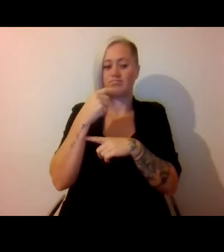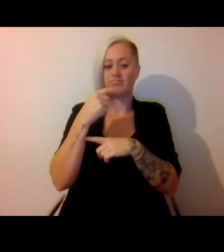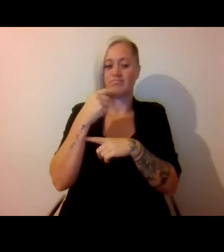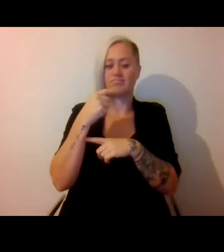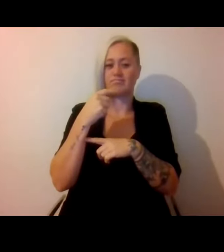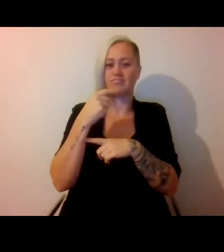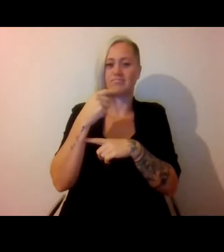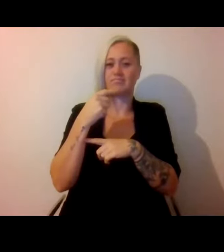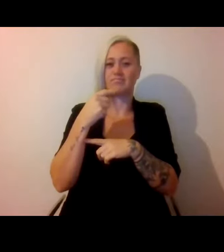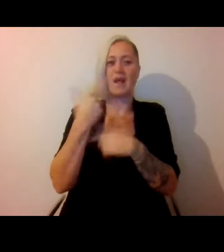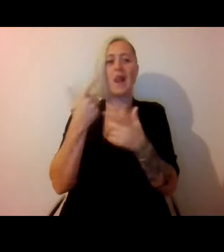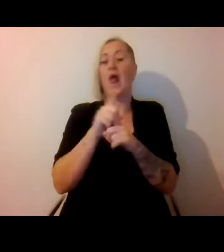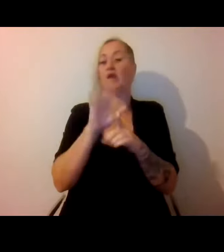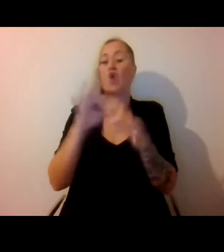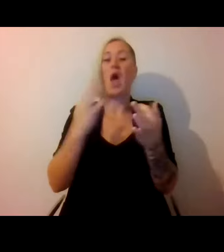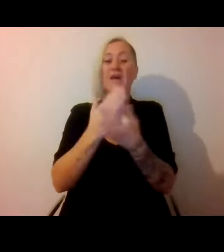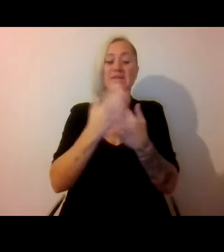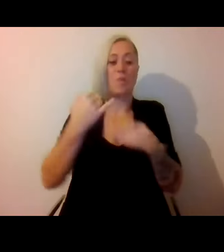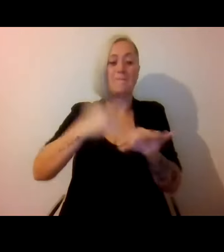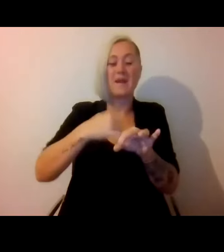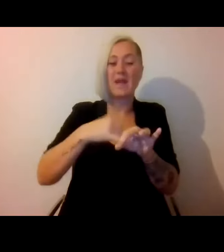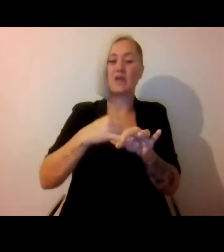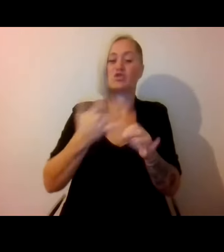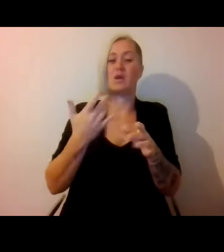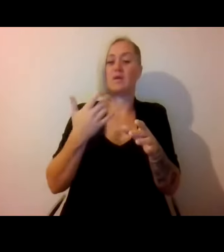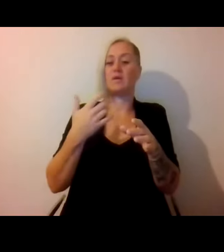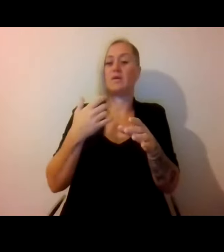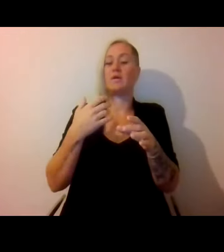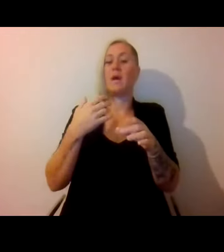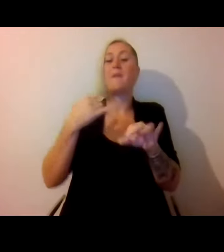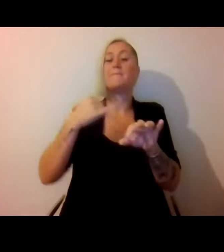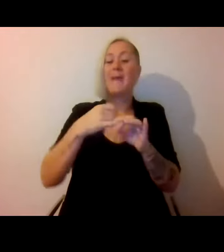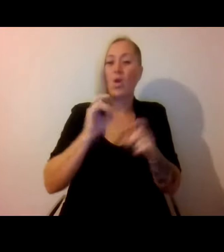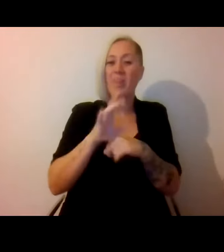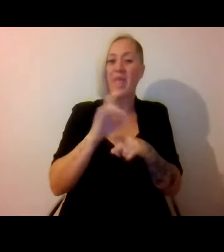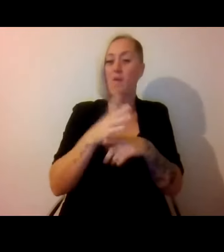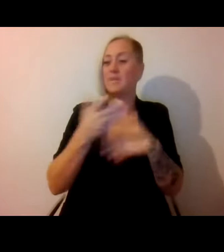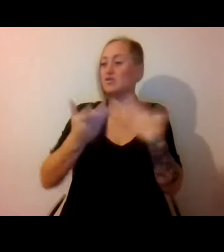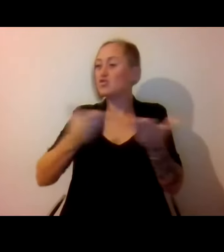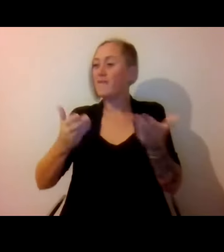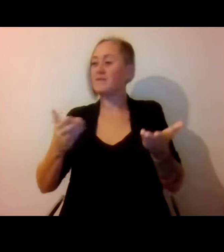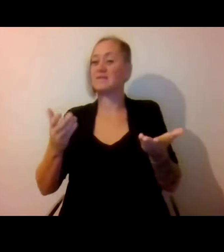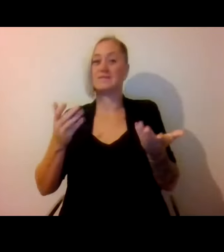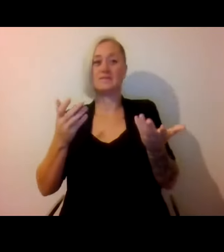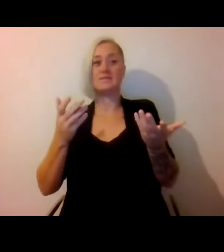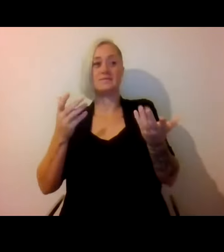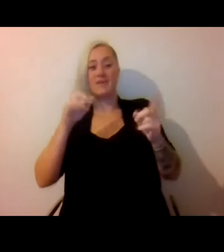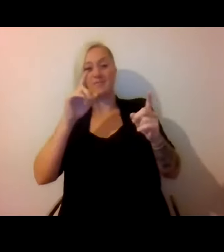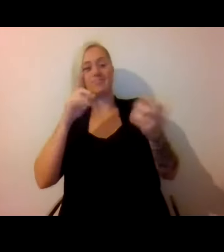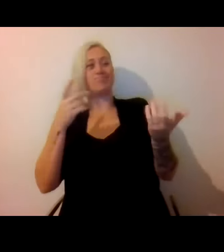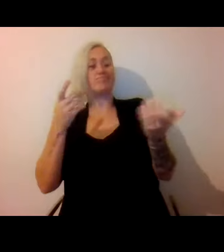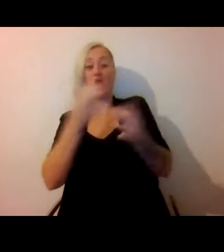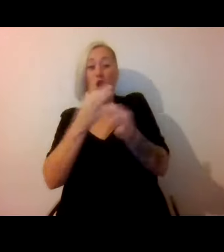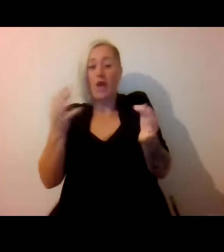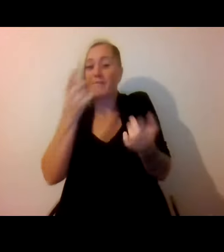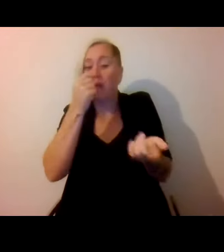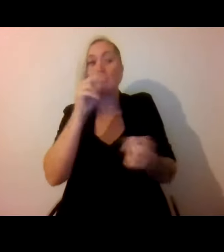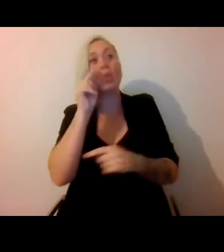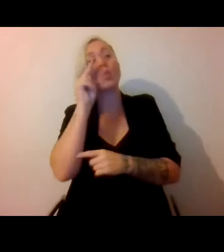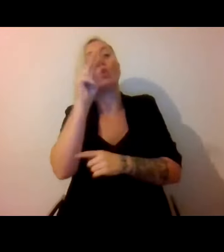education, medical or therapy services, even not being able to watch a movie with subtitles because people don't